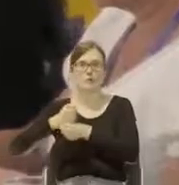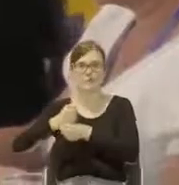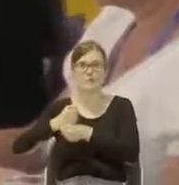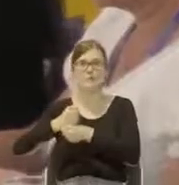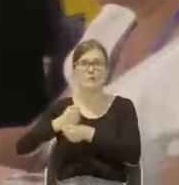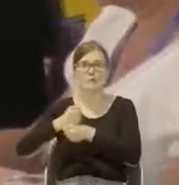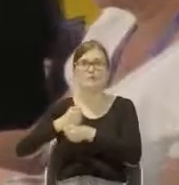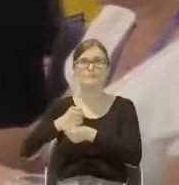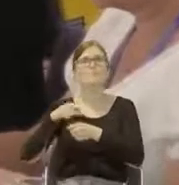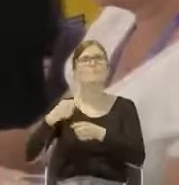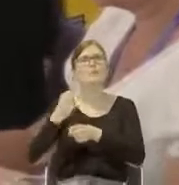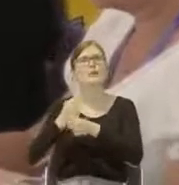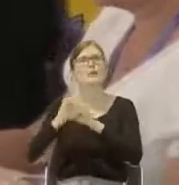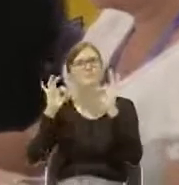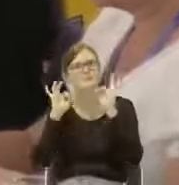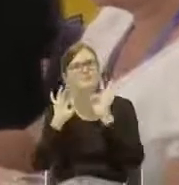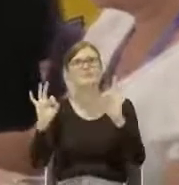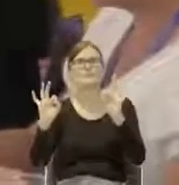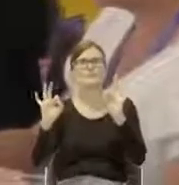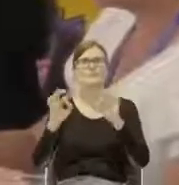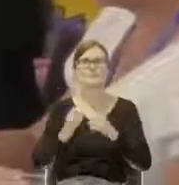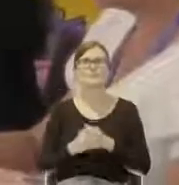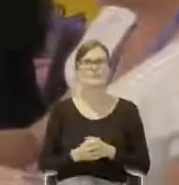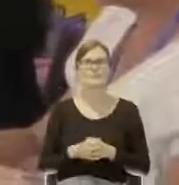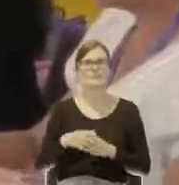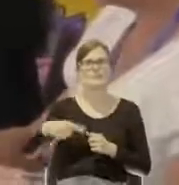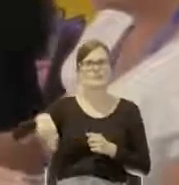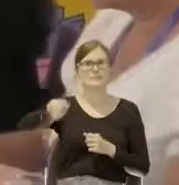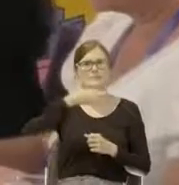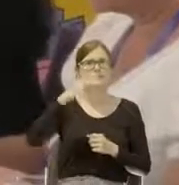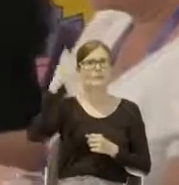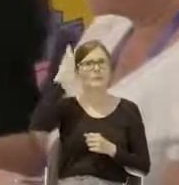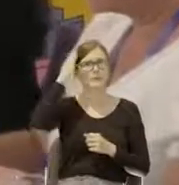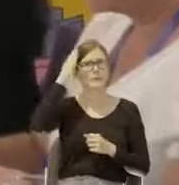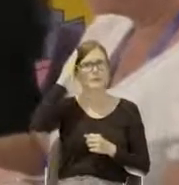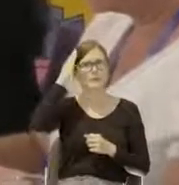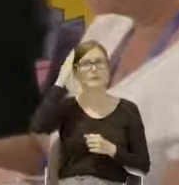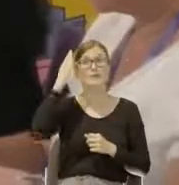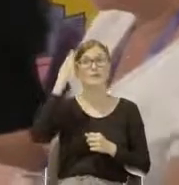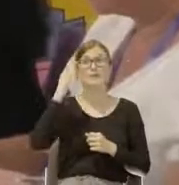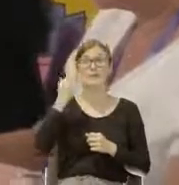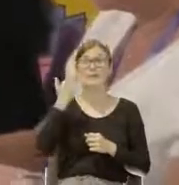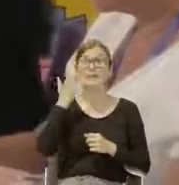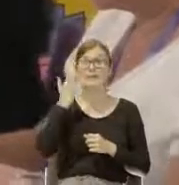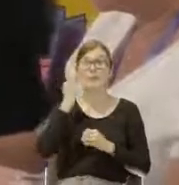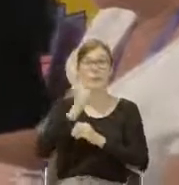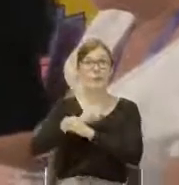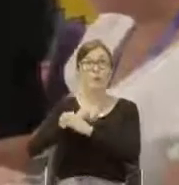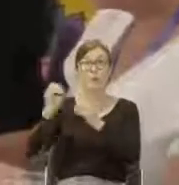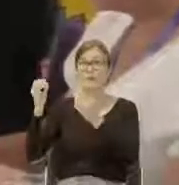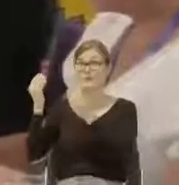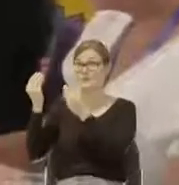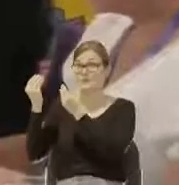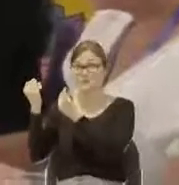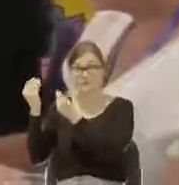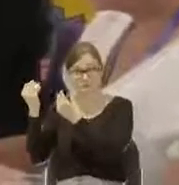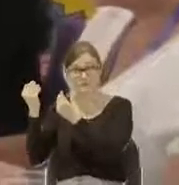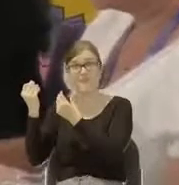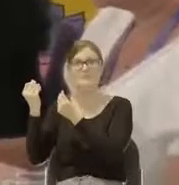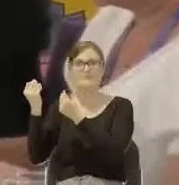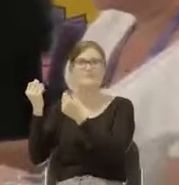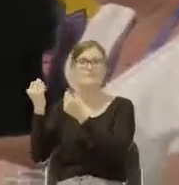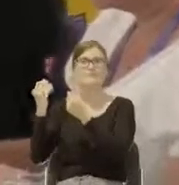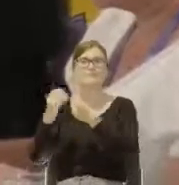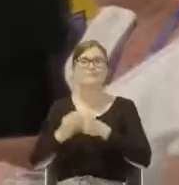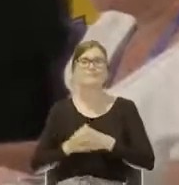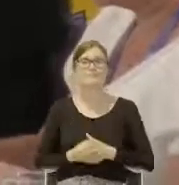of adequate funding and the devolution of competences to local governments without adequate